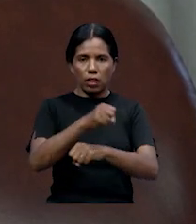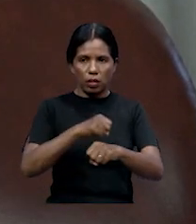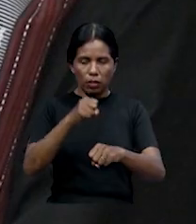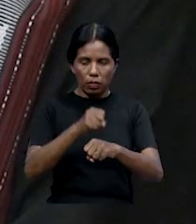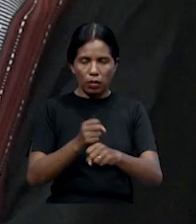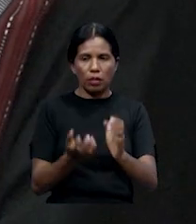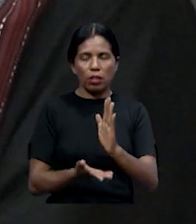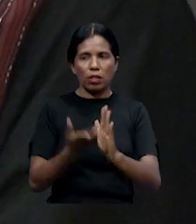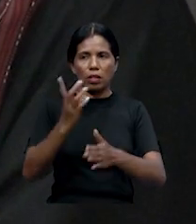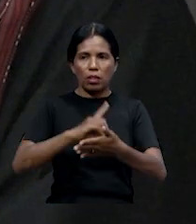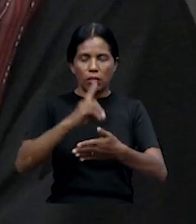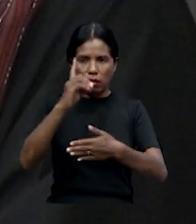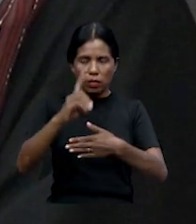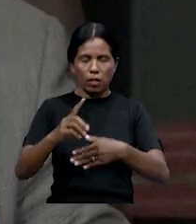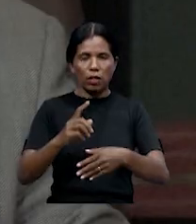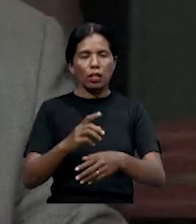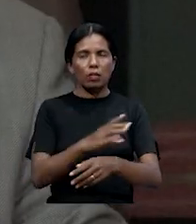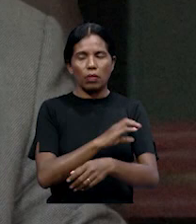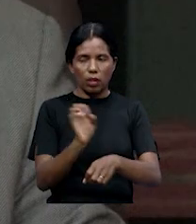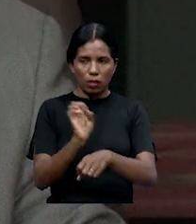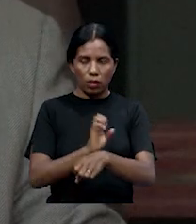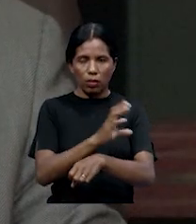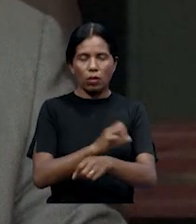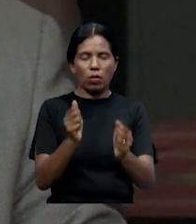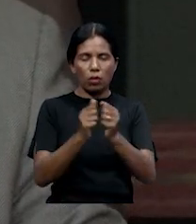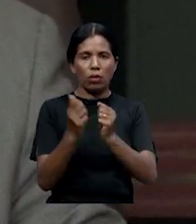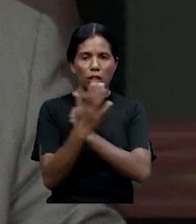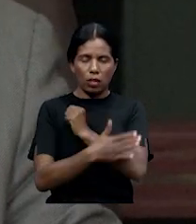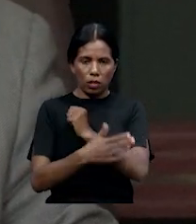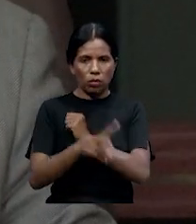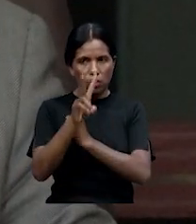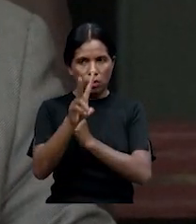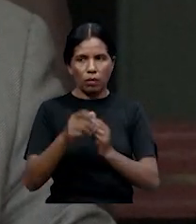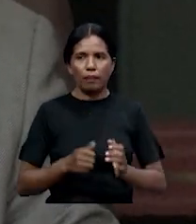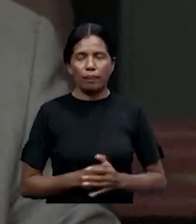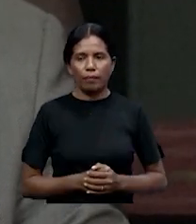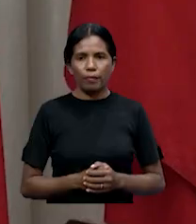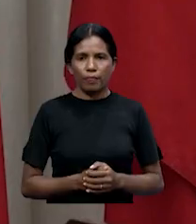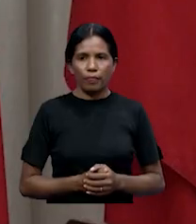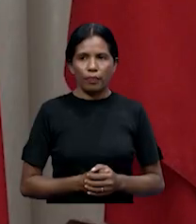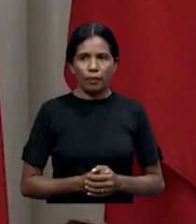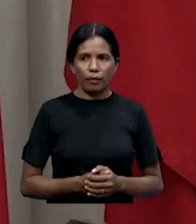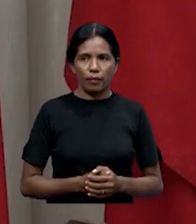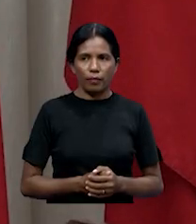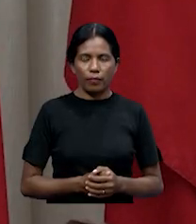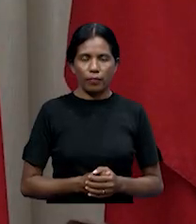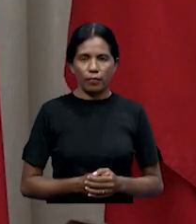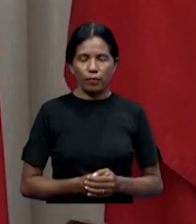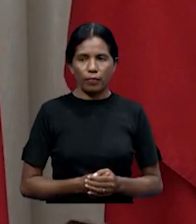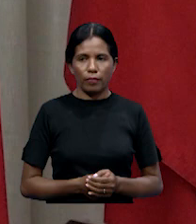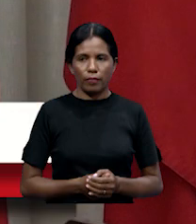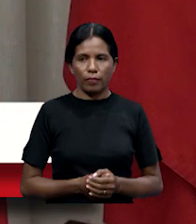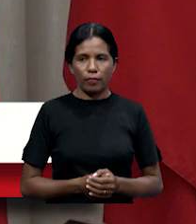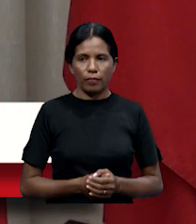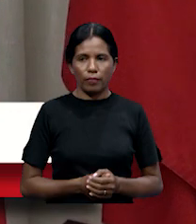a saia desenvolvimento turismo e economia entre na sangrenem. We are grateful for all the efforts that